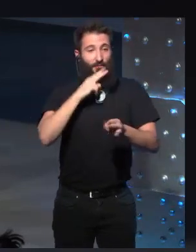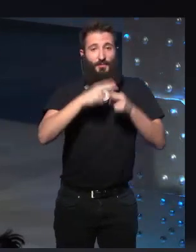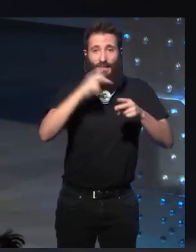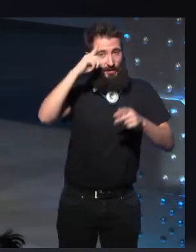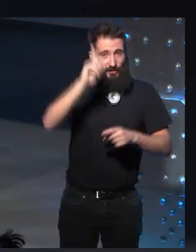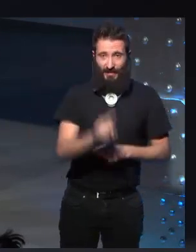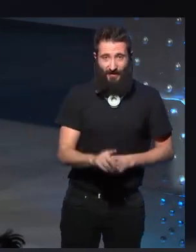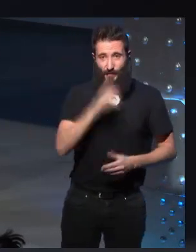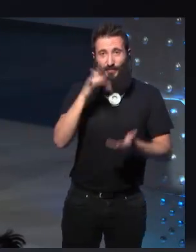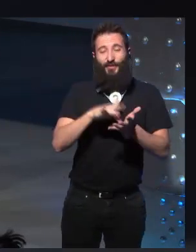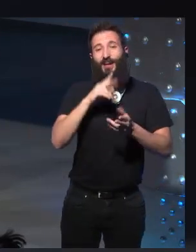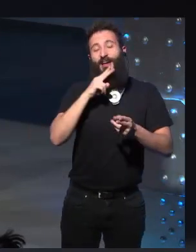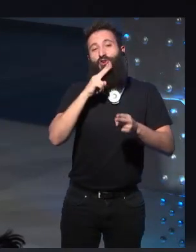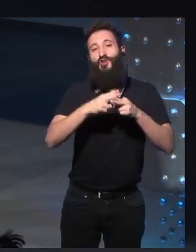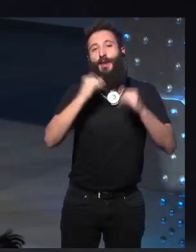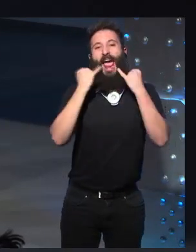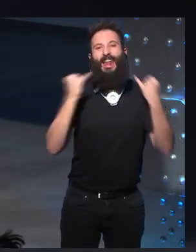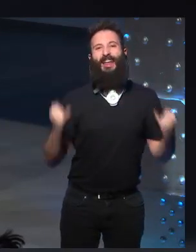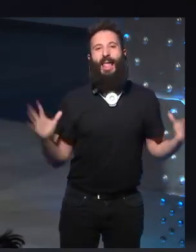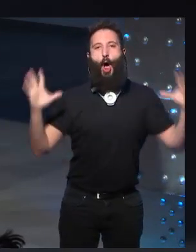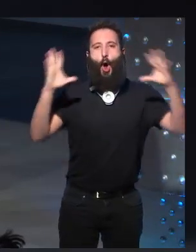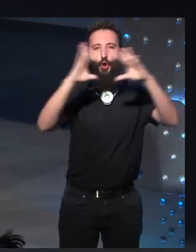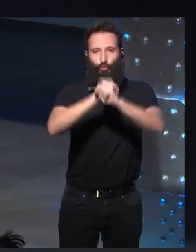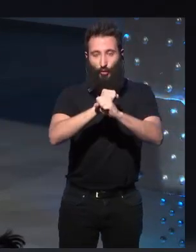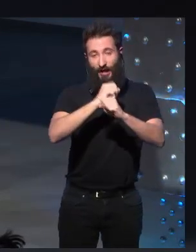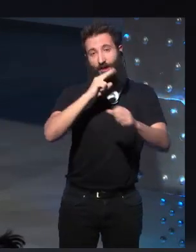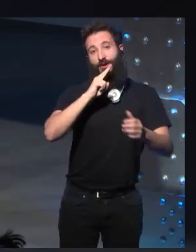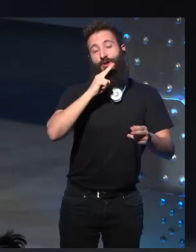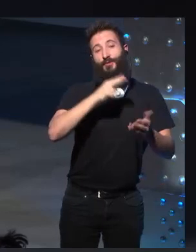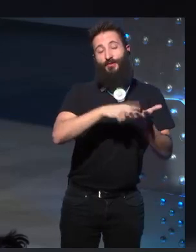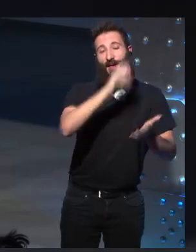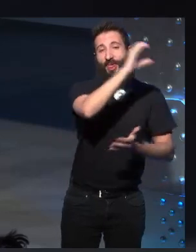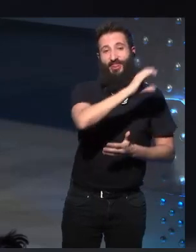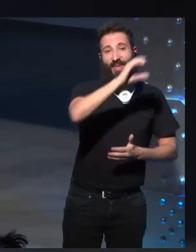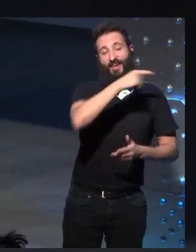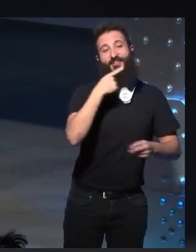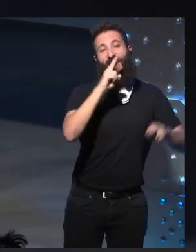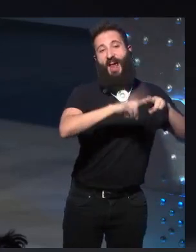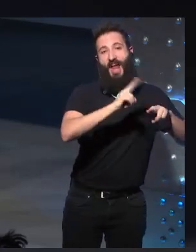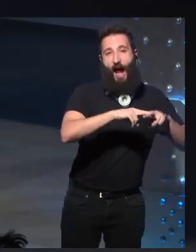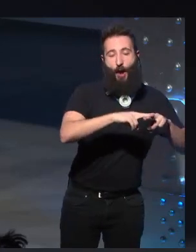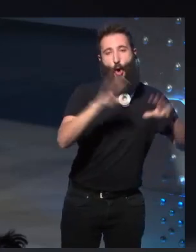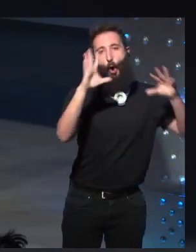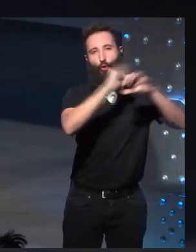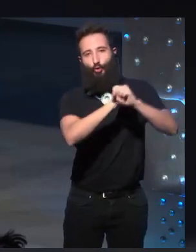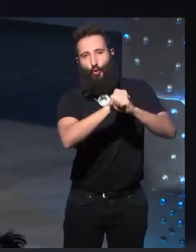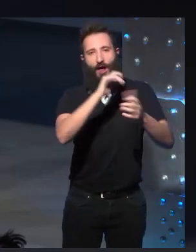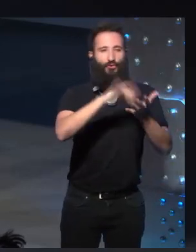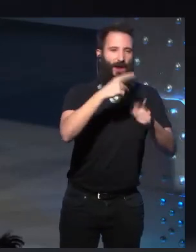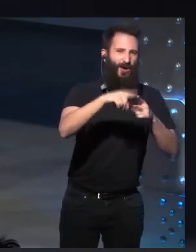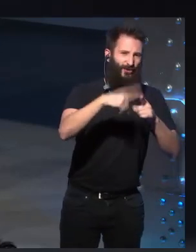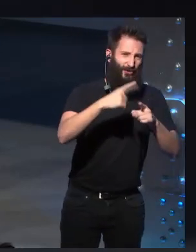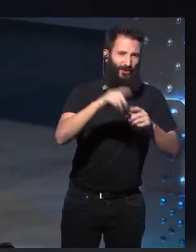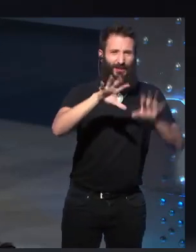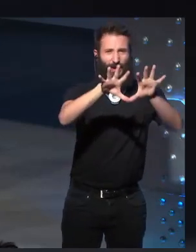energy. And in science, when you say dark or black or something like that, like black hole, dark energy, dark matter, when you have that